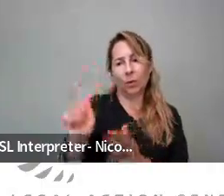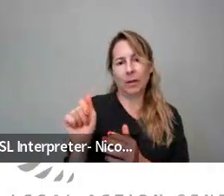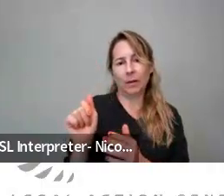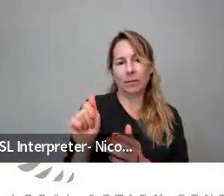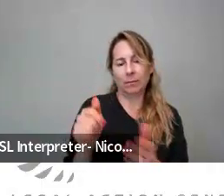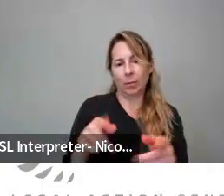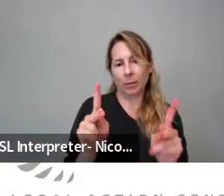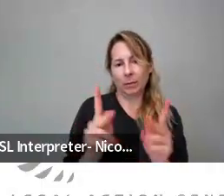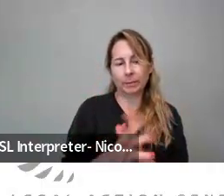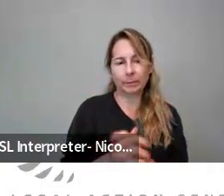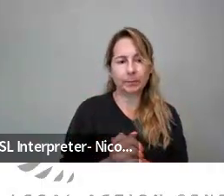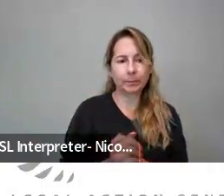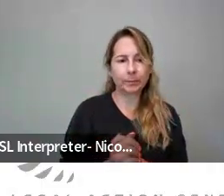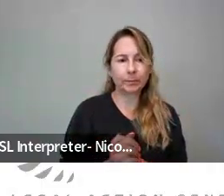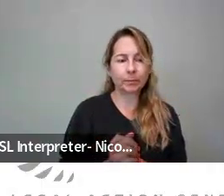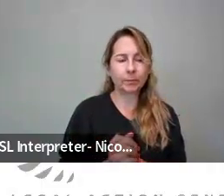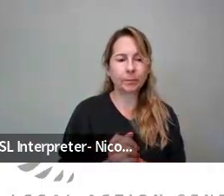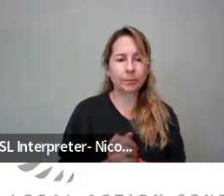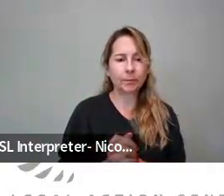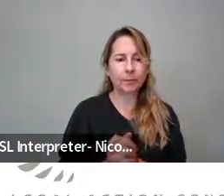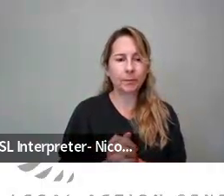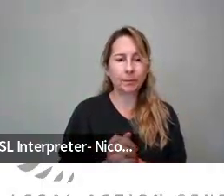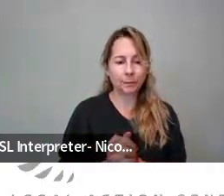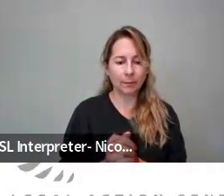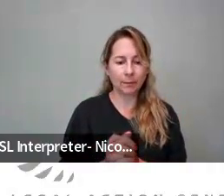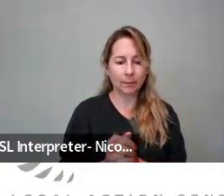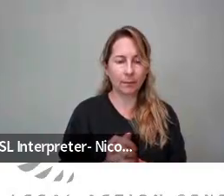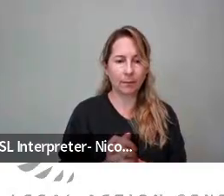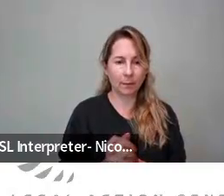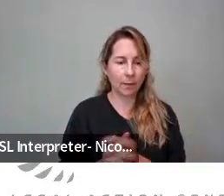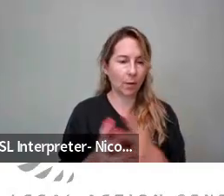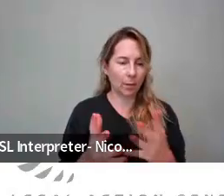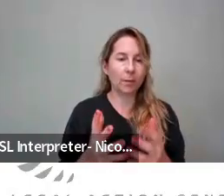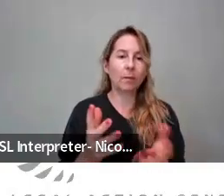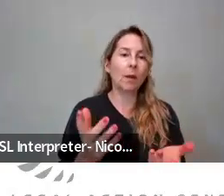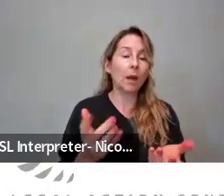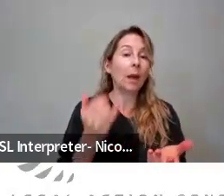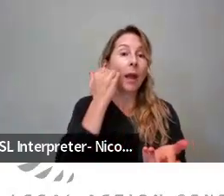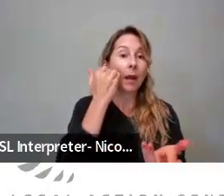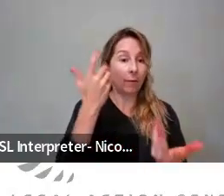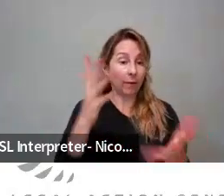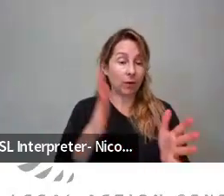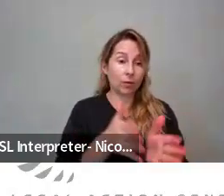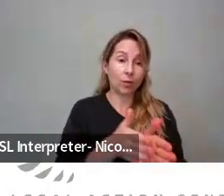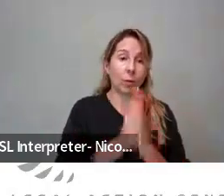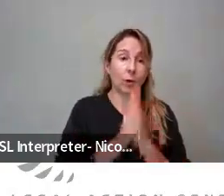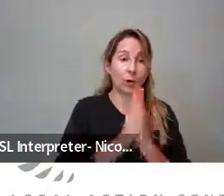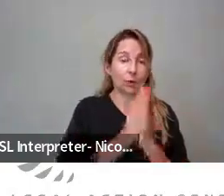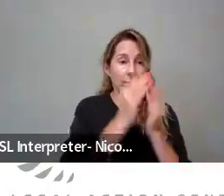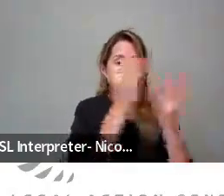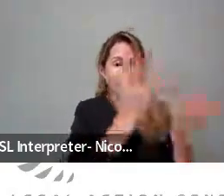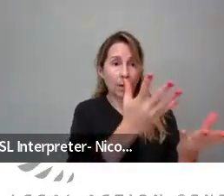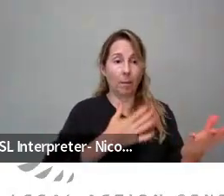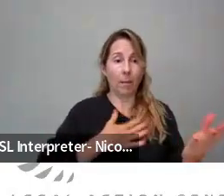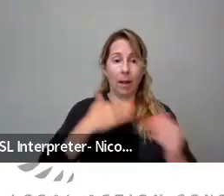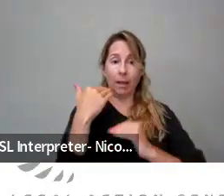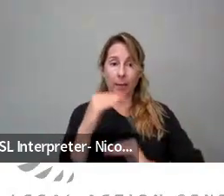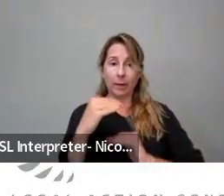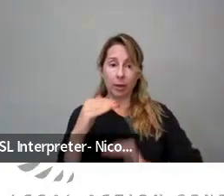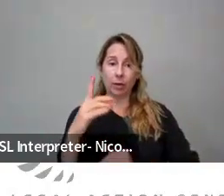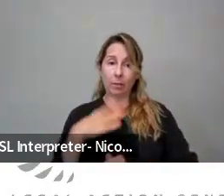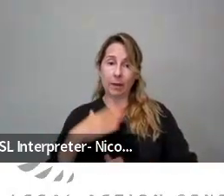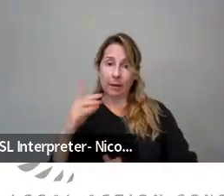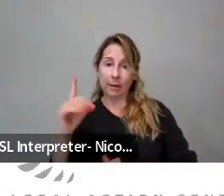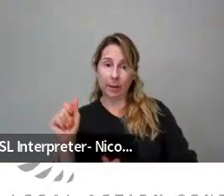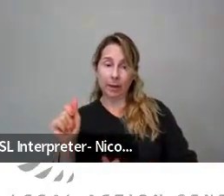Okay? So I have made that request. I have stated what my limitations are. What information can